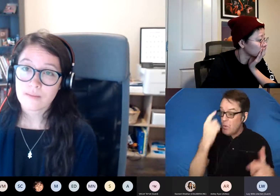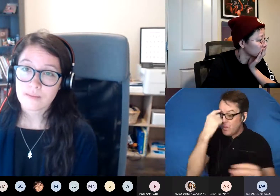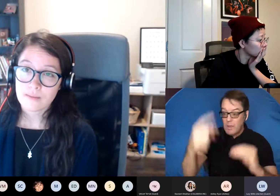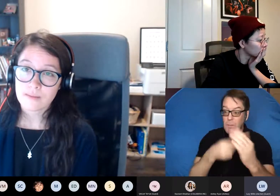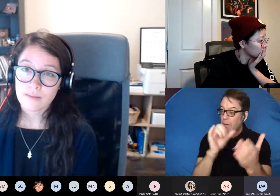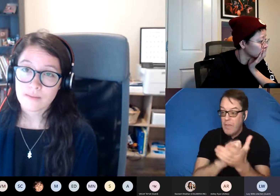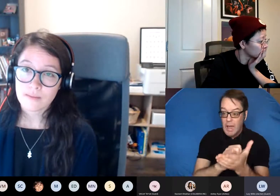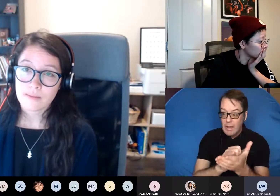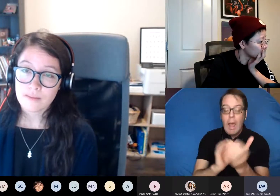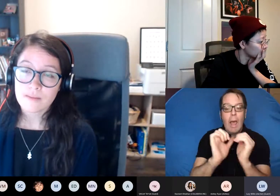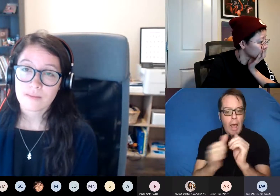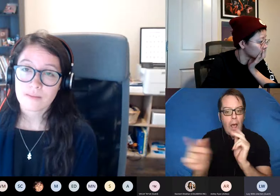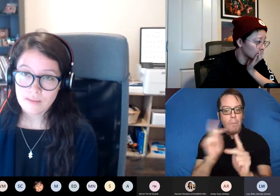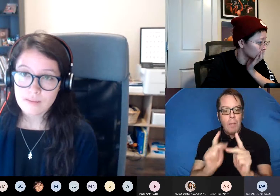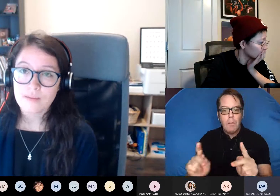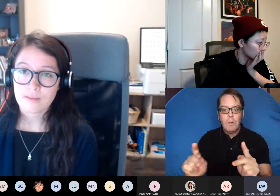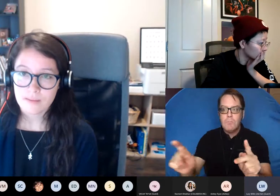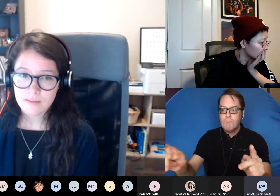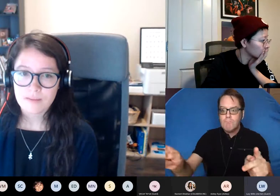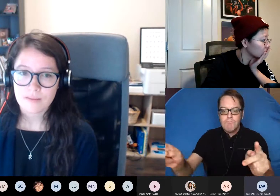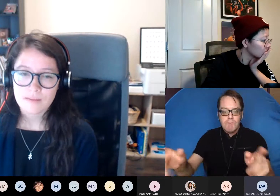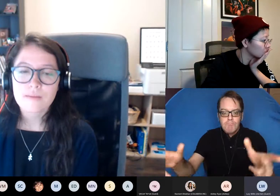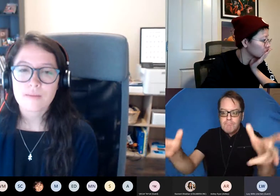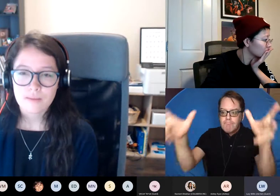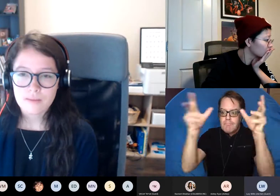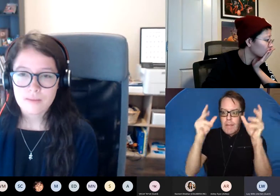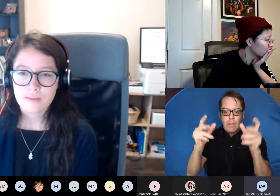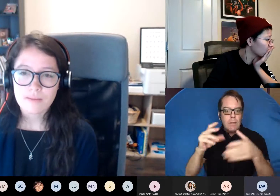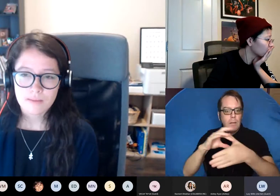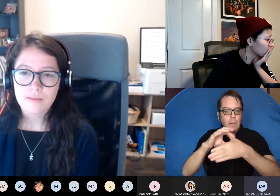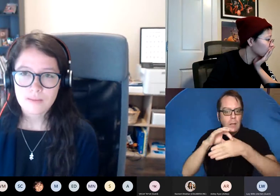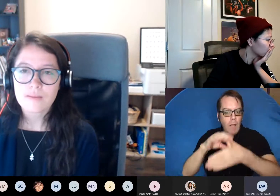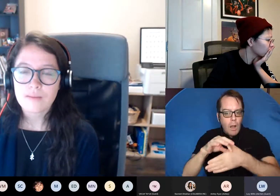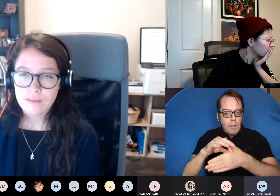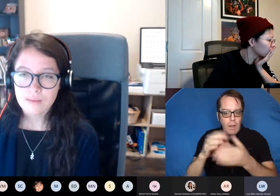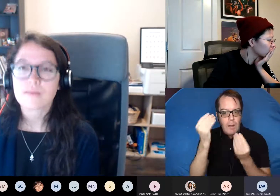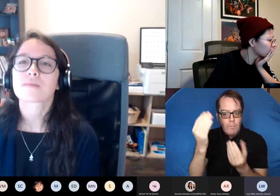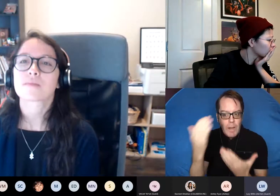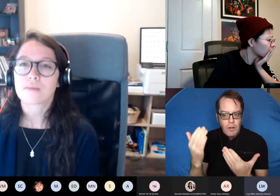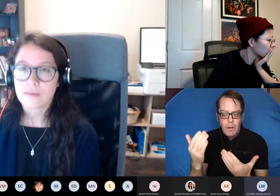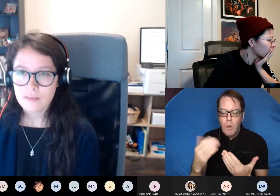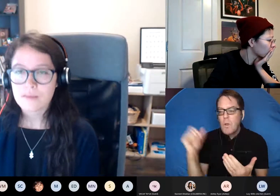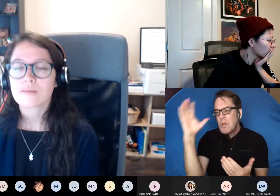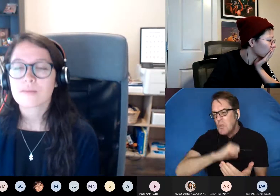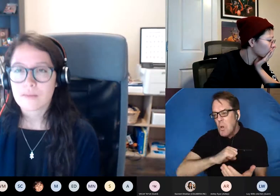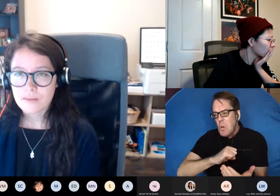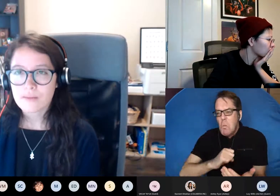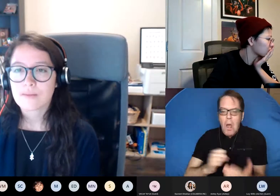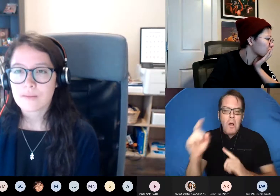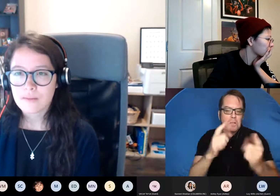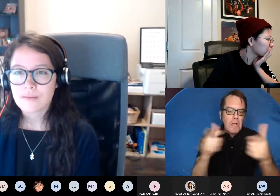take in content. It's just assumed that pushing the content out in certain ways is enough.